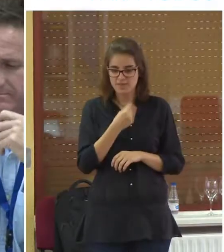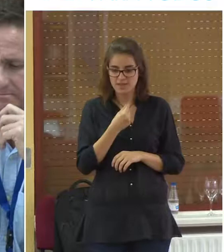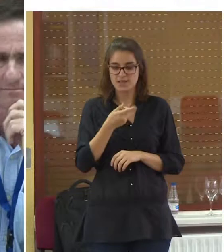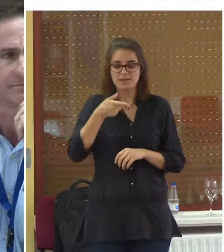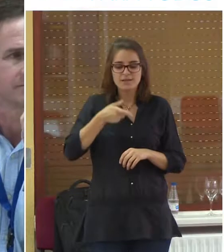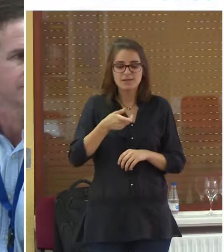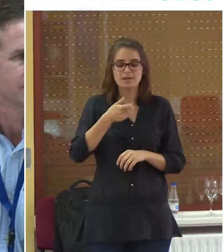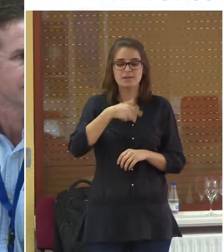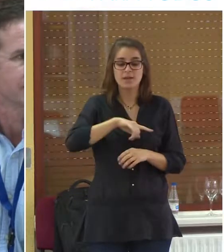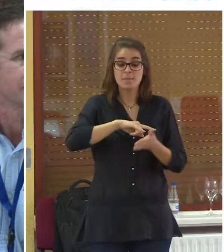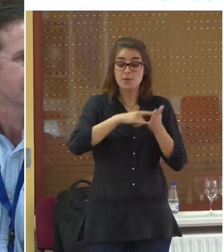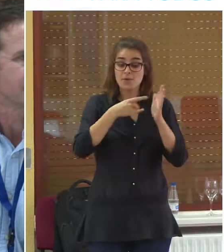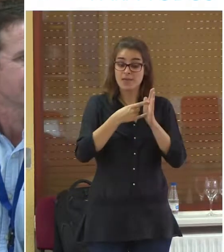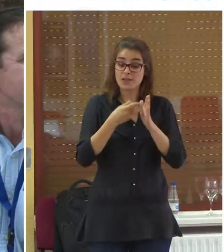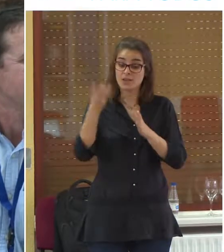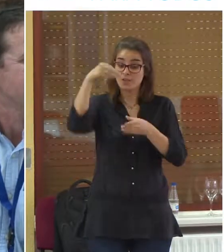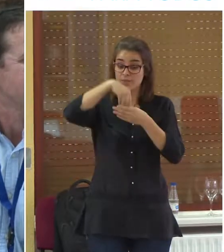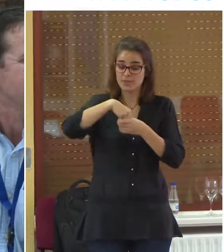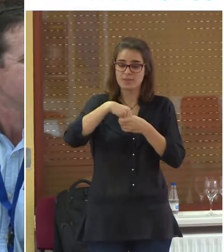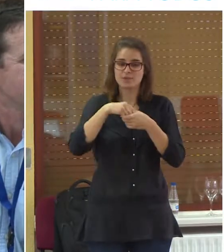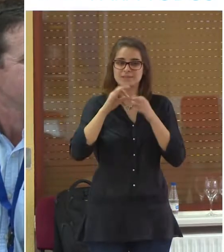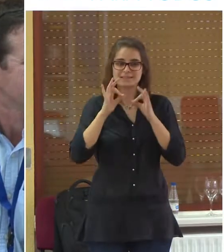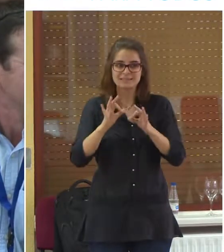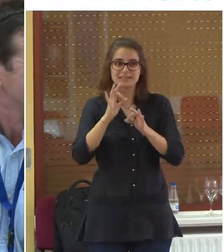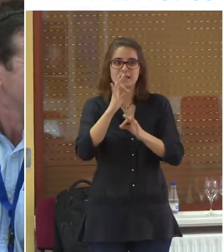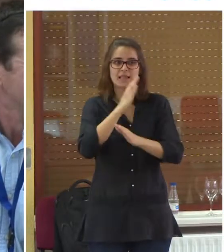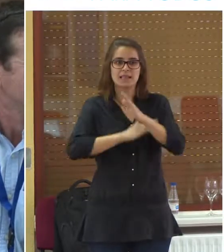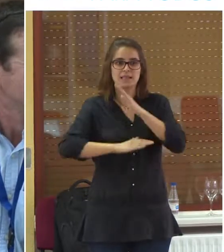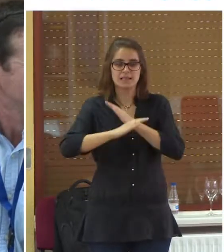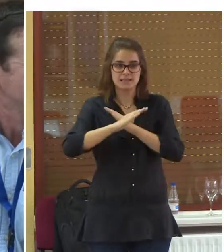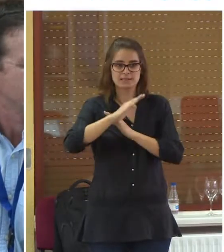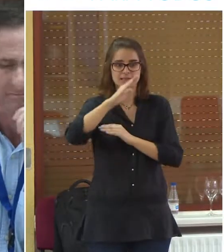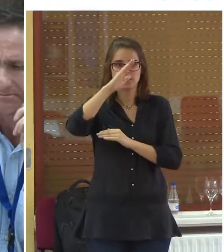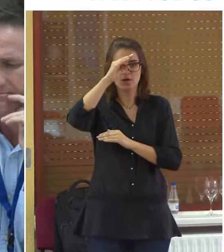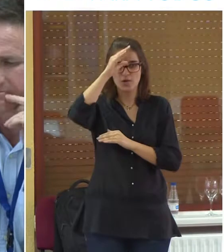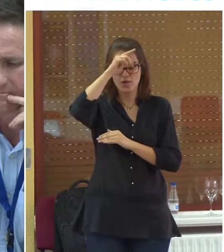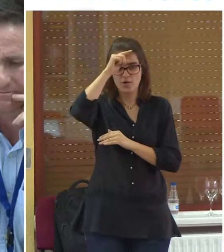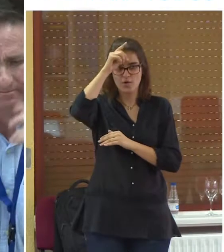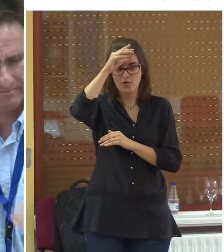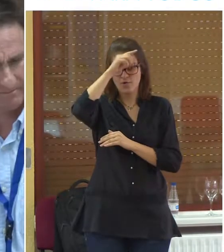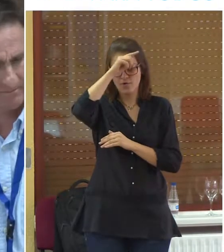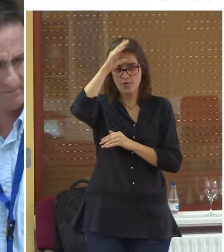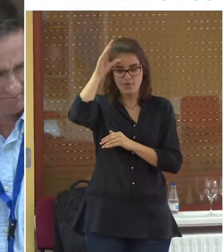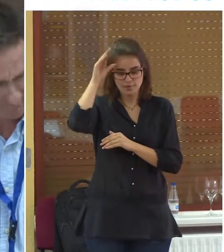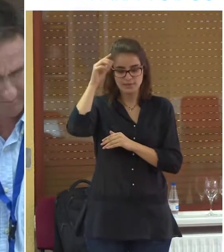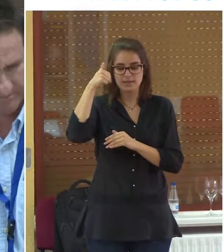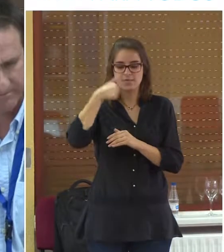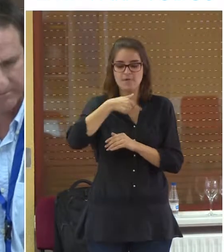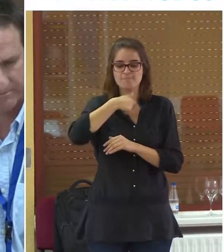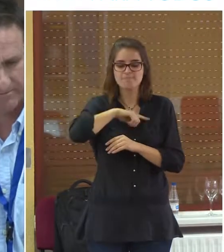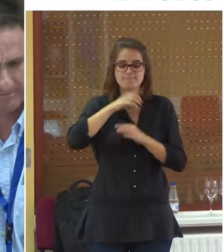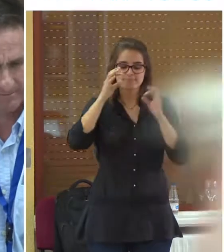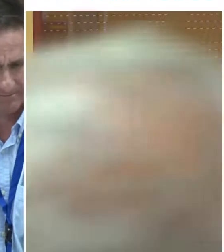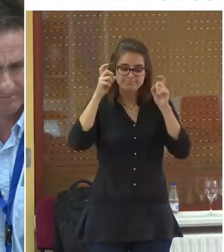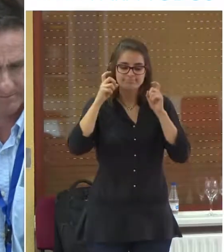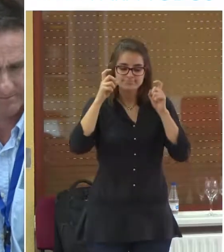showing you the effort we made in the field of cognitive impairment in order to implement support methodologies